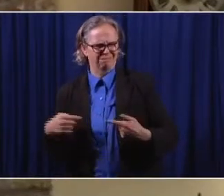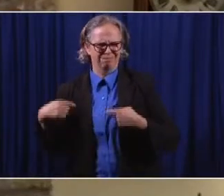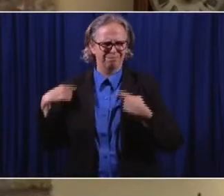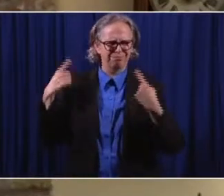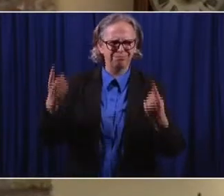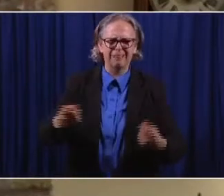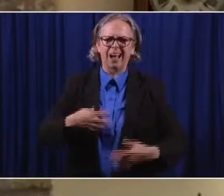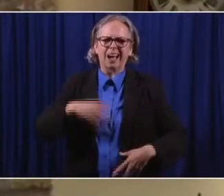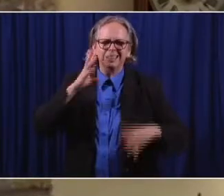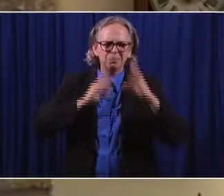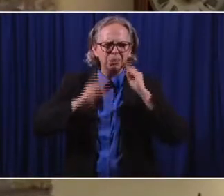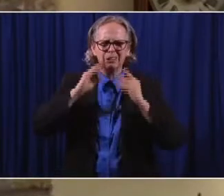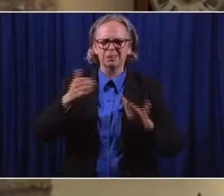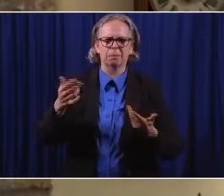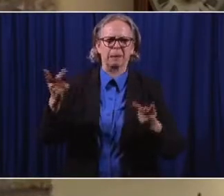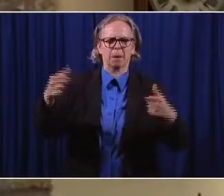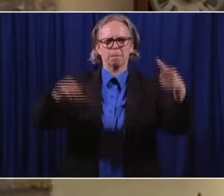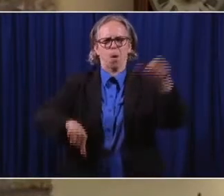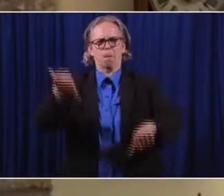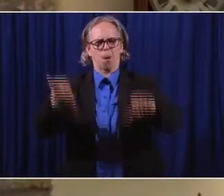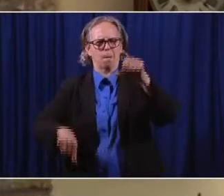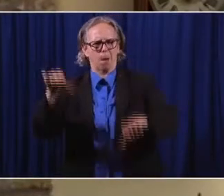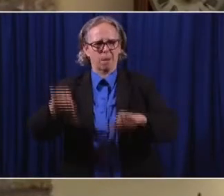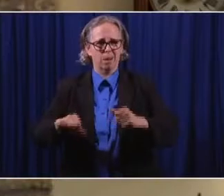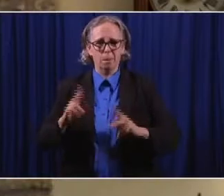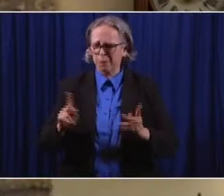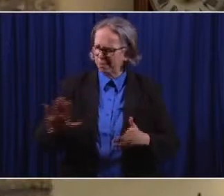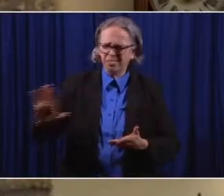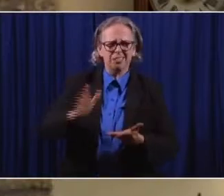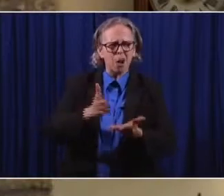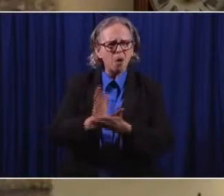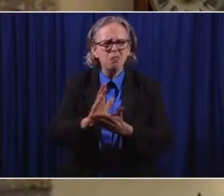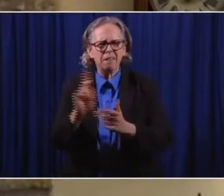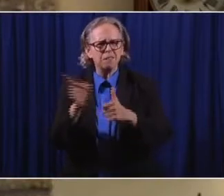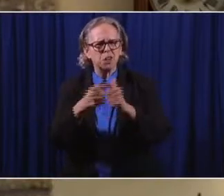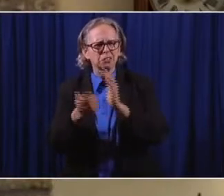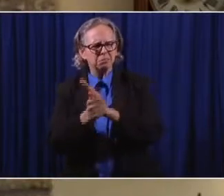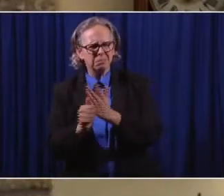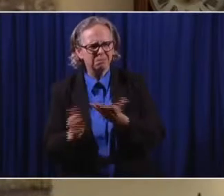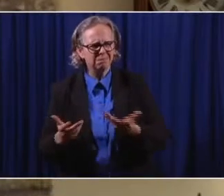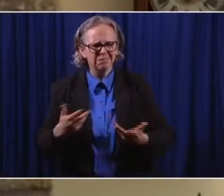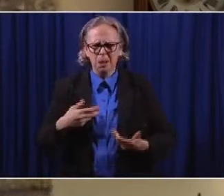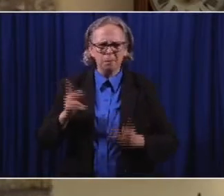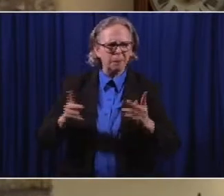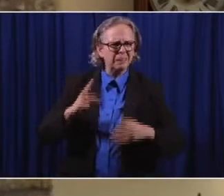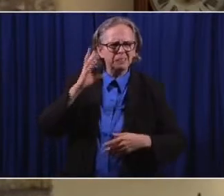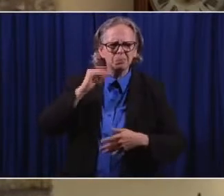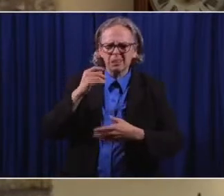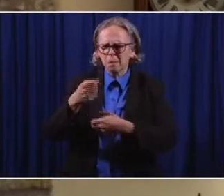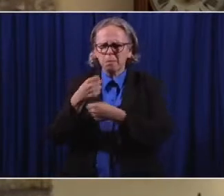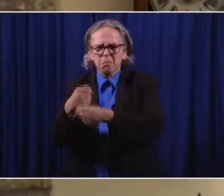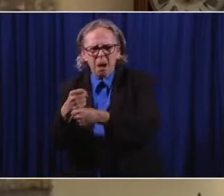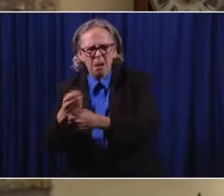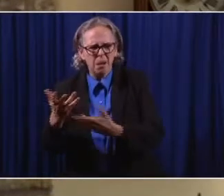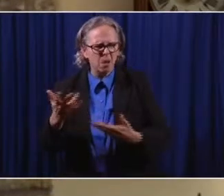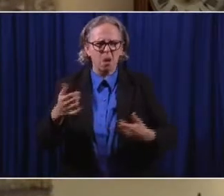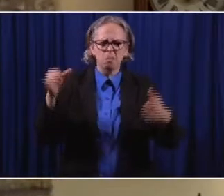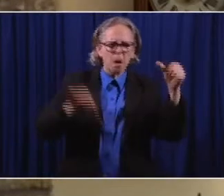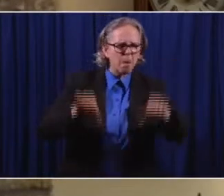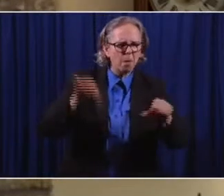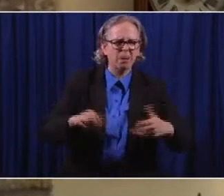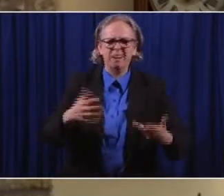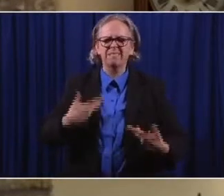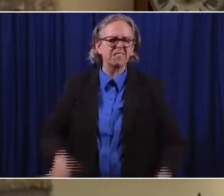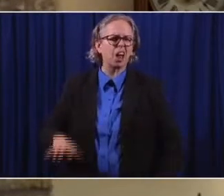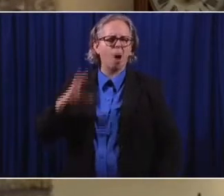booing. People have every right to boo. I've been picketed in the past. I've been booed in the past. And so, look, these are, in all seriousness,